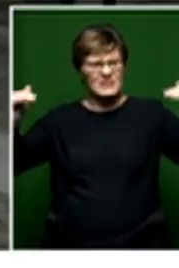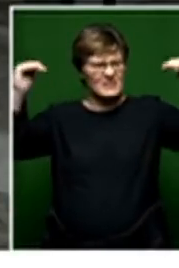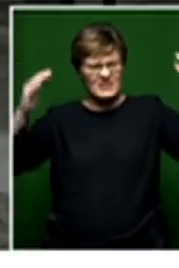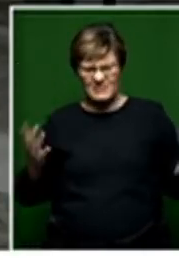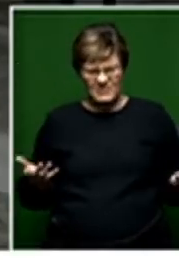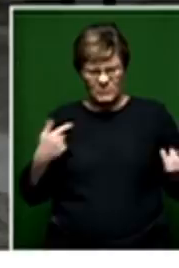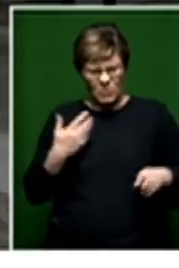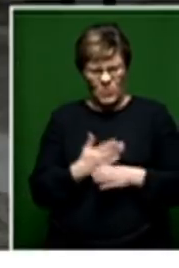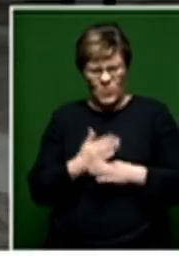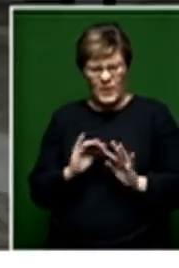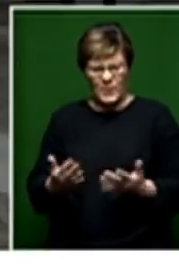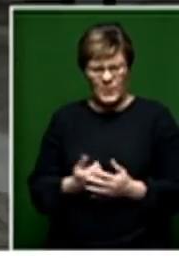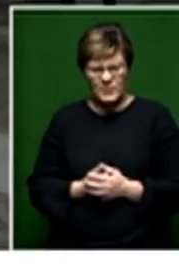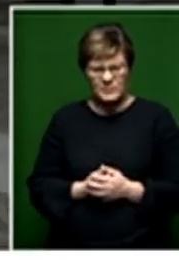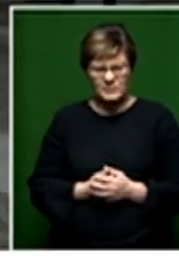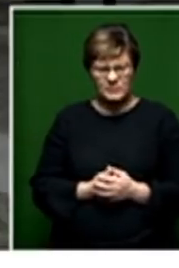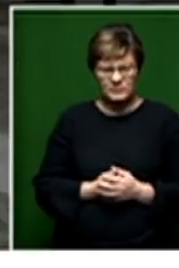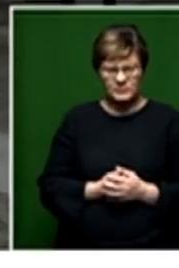spaces in the chamber today?